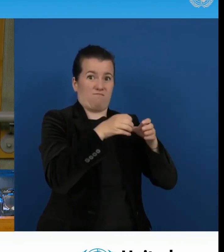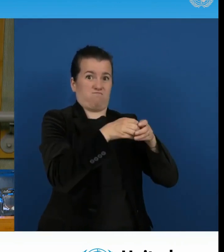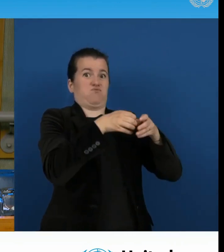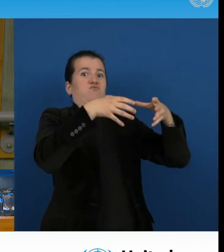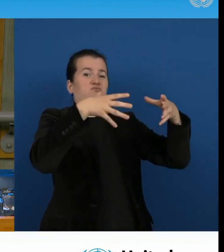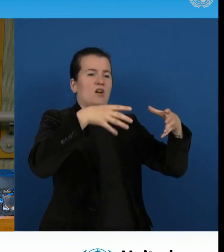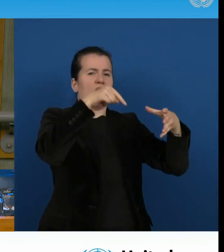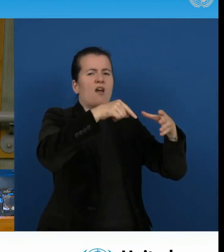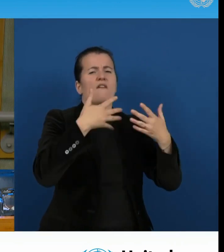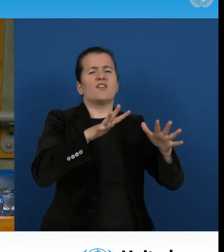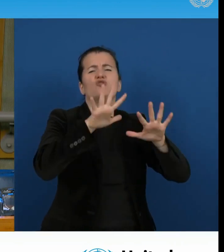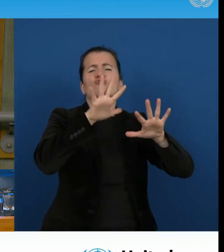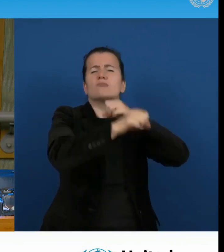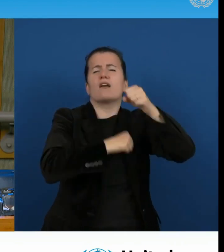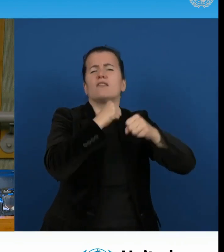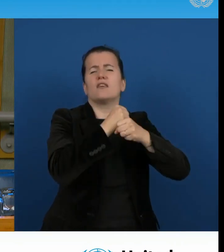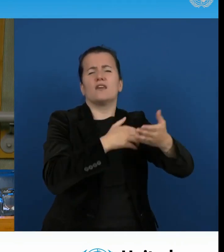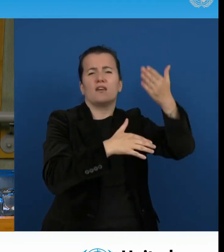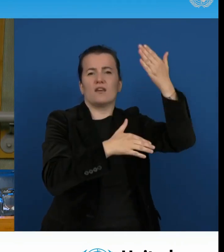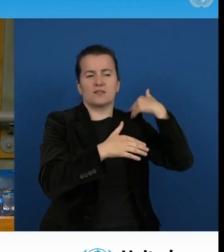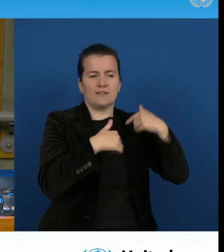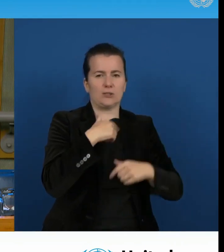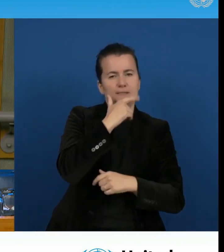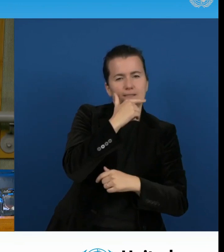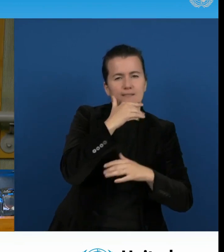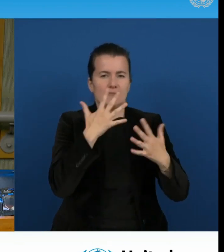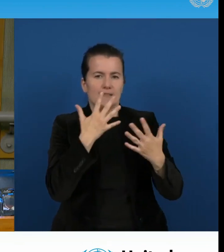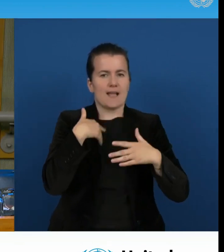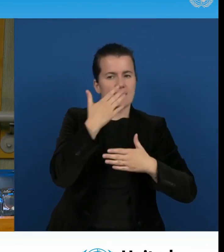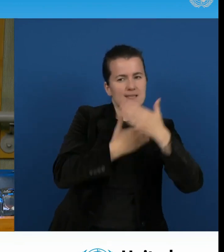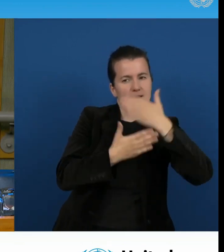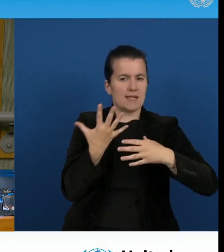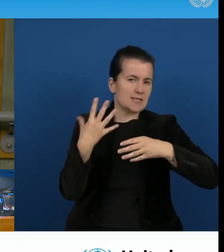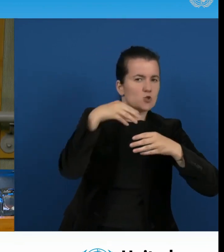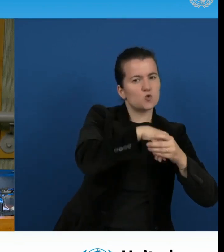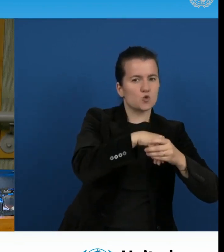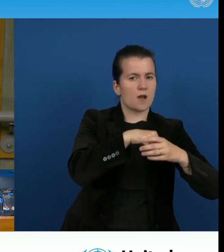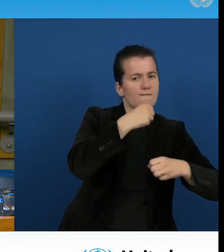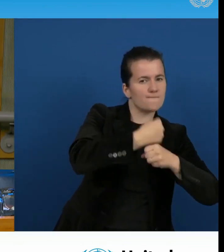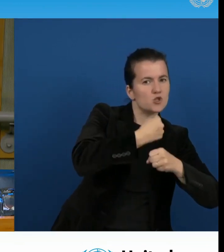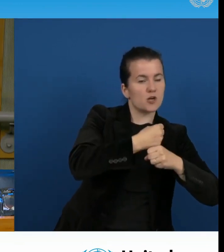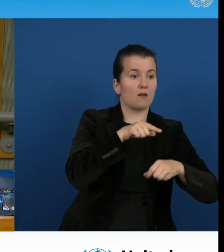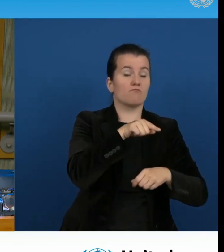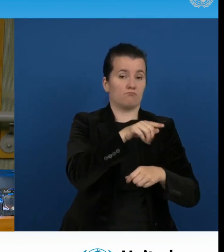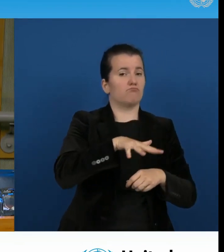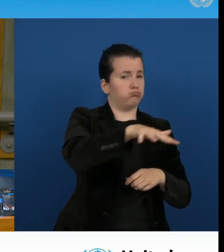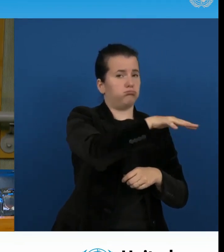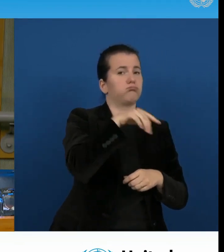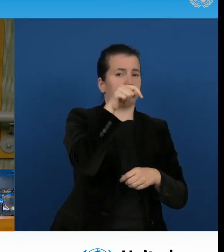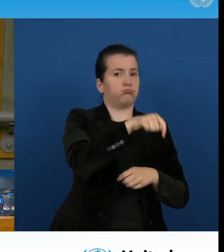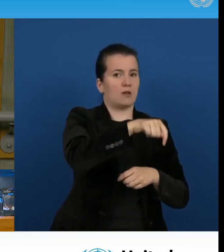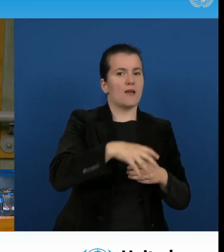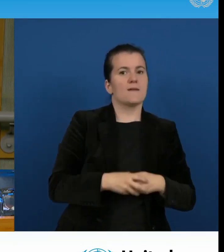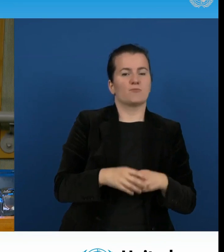and disseminating exemplary corporate practices in disability inclusion, thereby fostering a more inclusive and